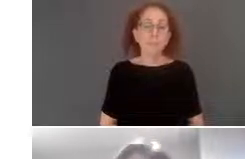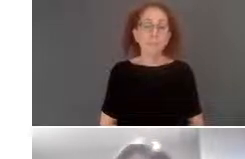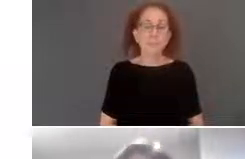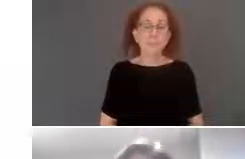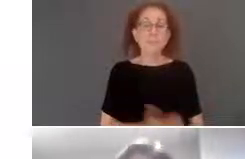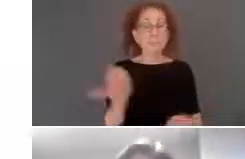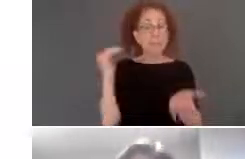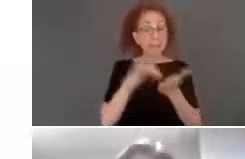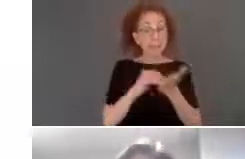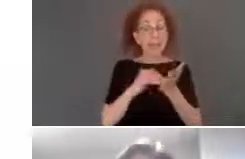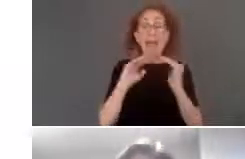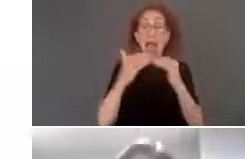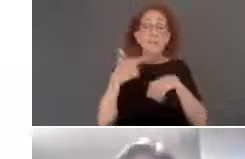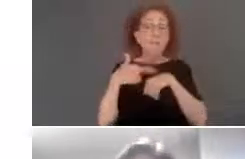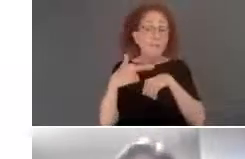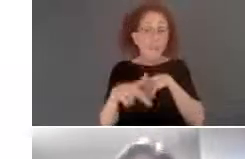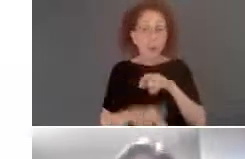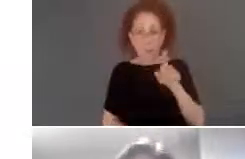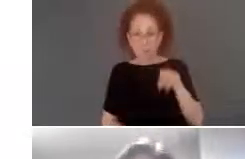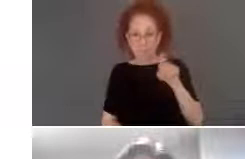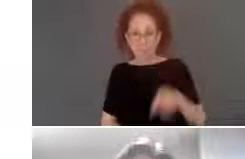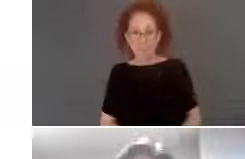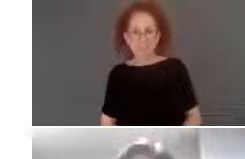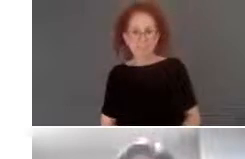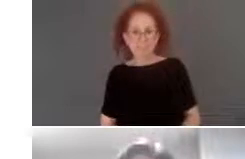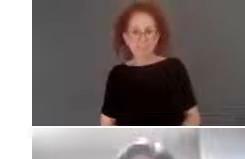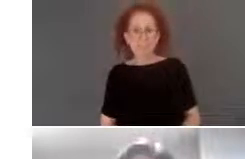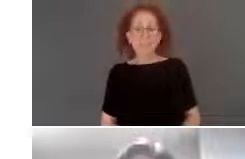Again, to make a referral to our Bounce Back Philly program, this is the bit.ly